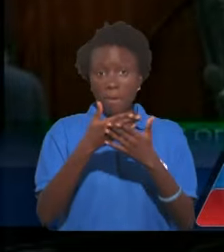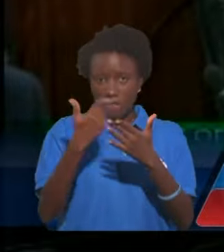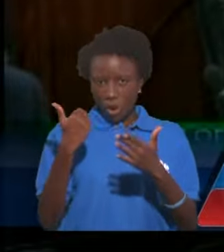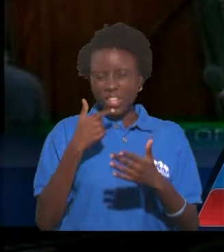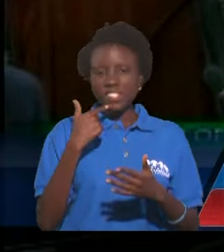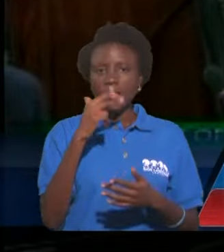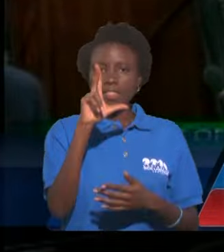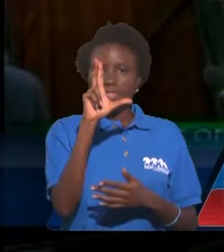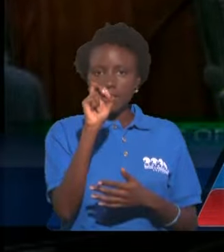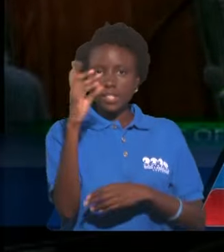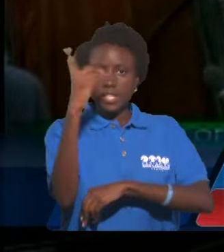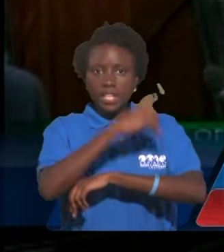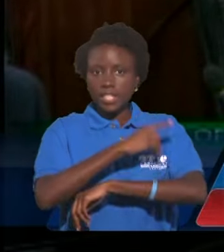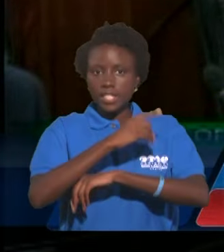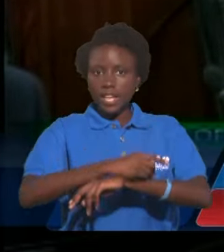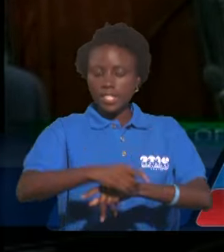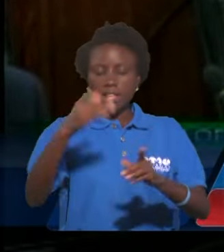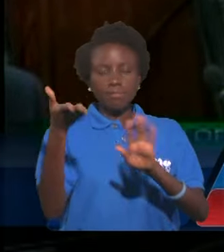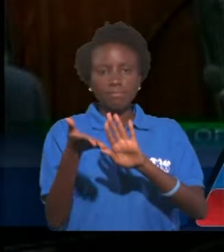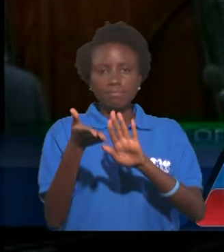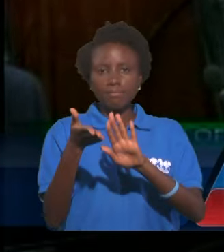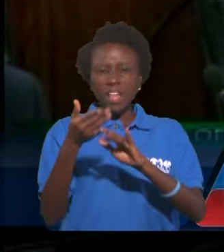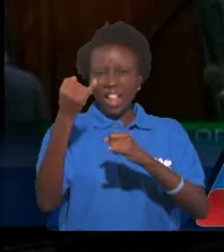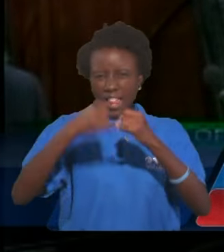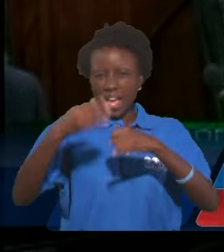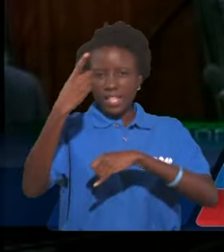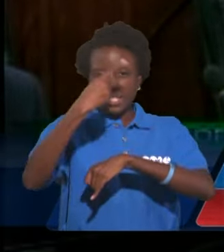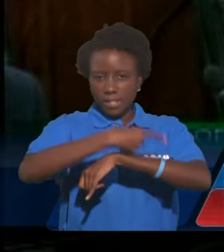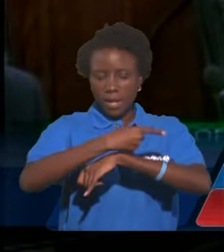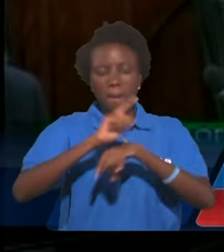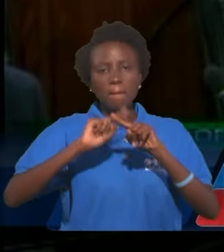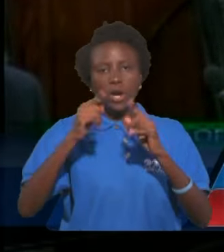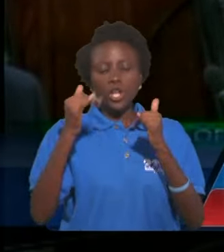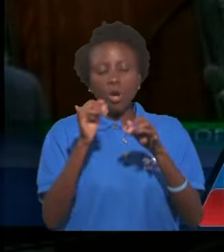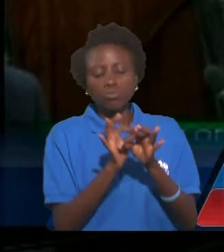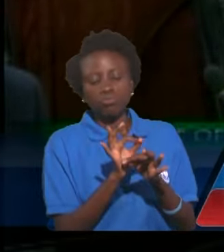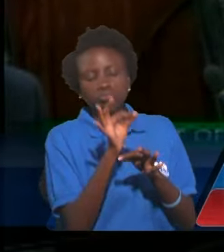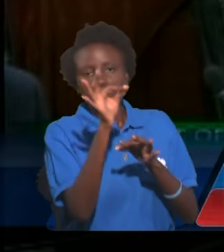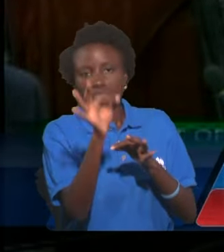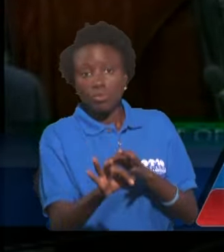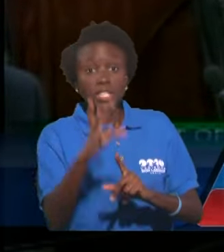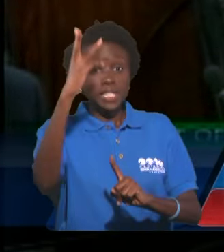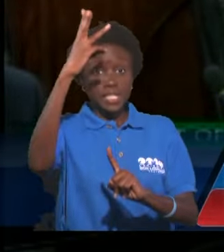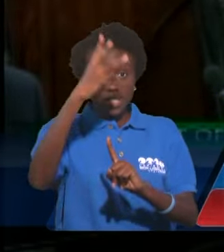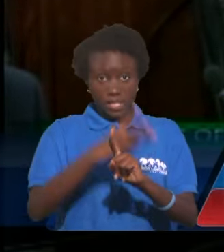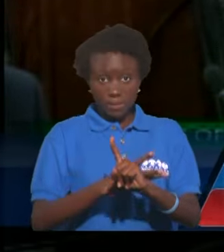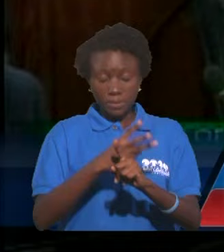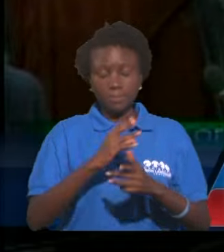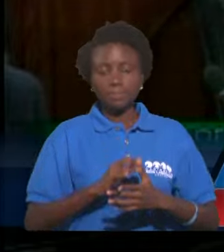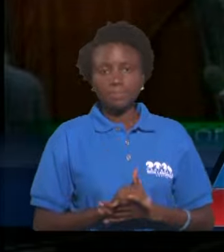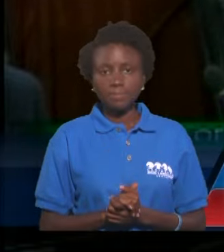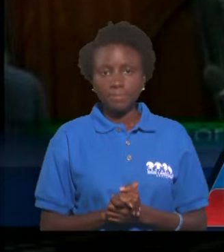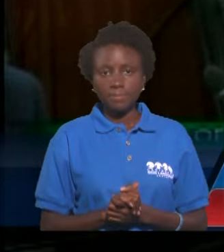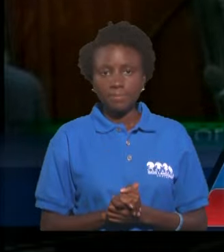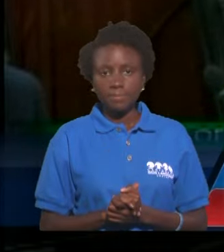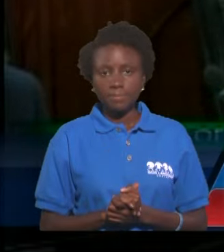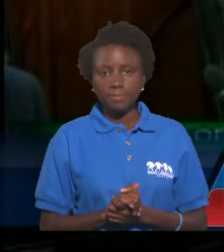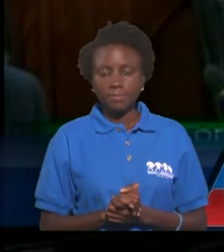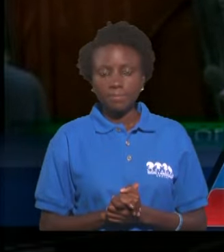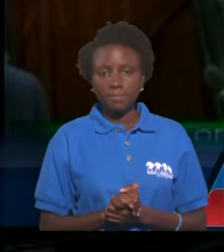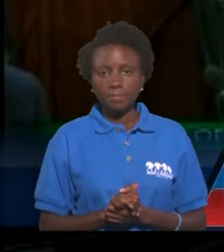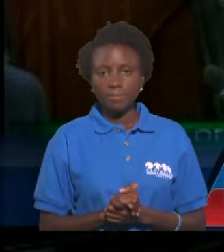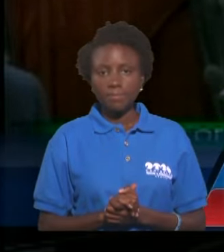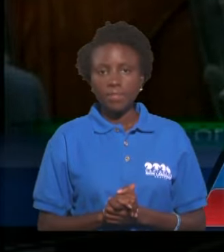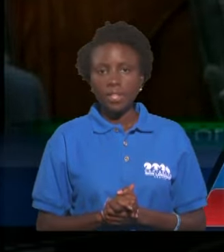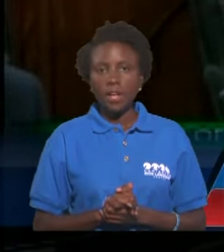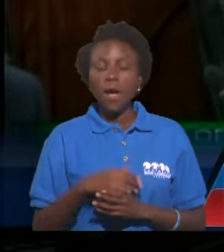The intention here is clear. The government intends to be transparent with respect to the valuations that have been sent to